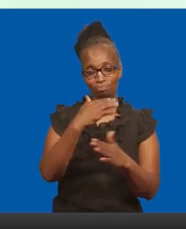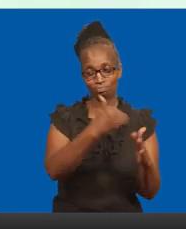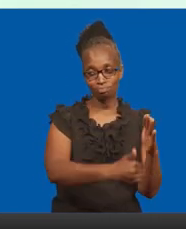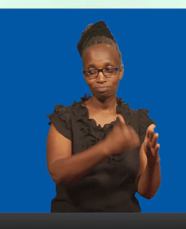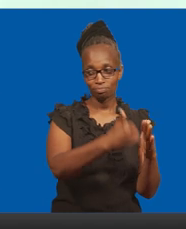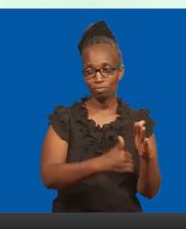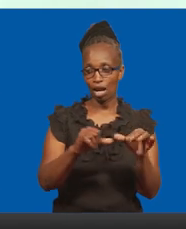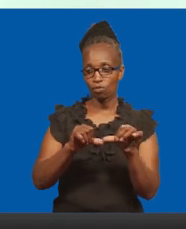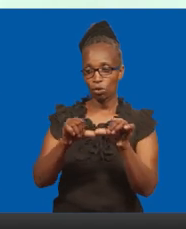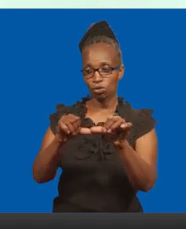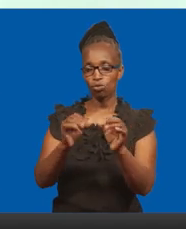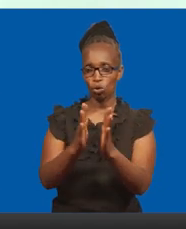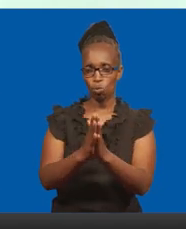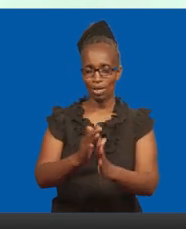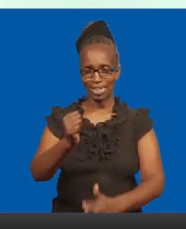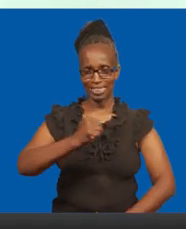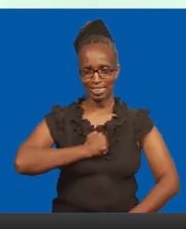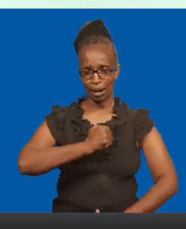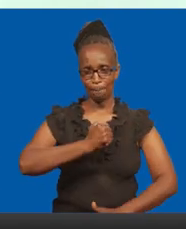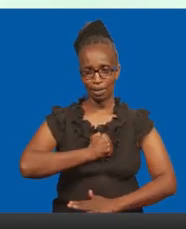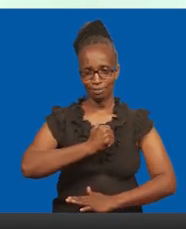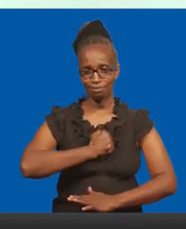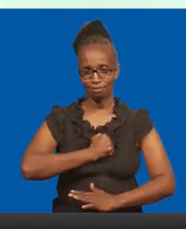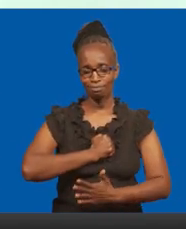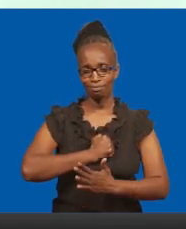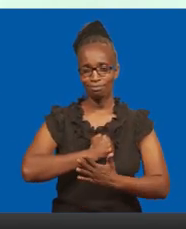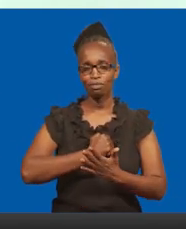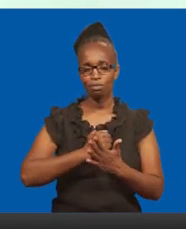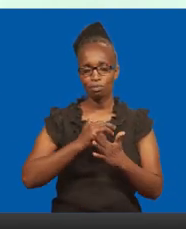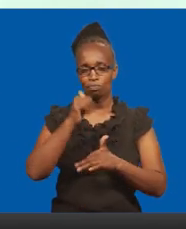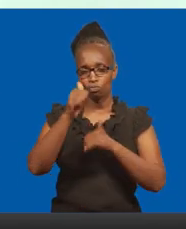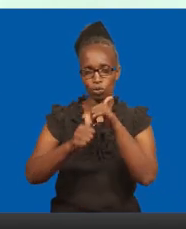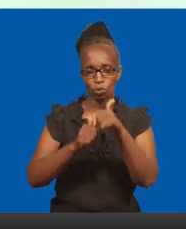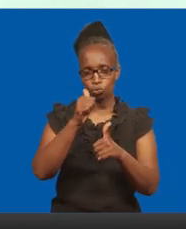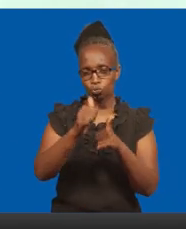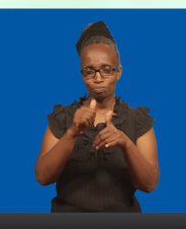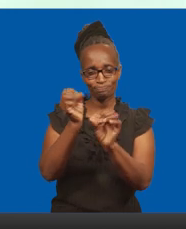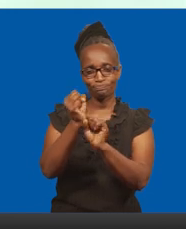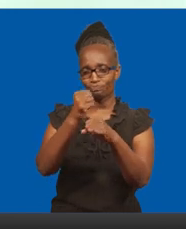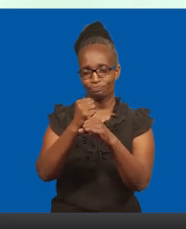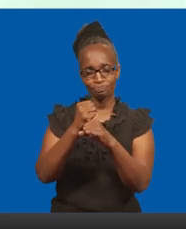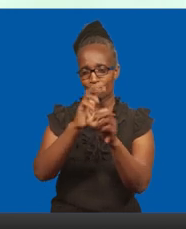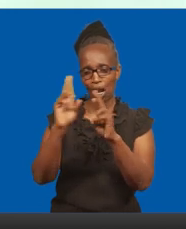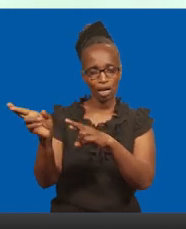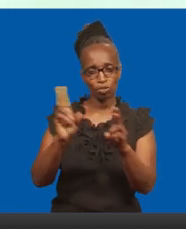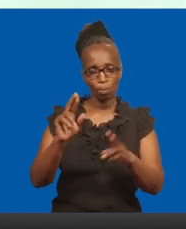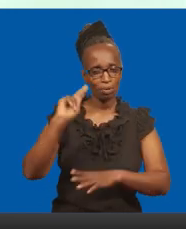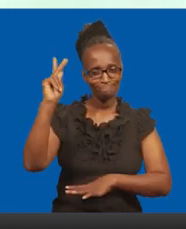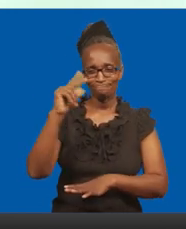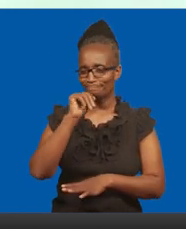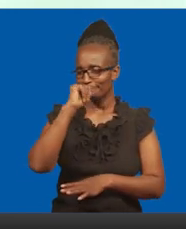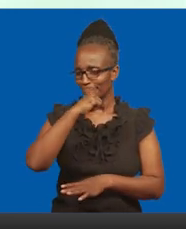continued with the chest thumping and hardline stance which is causing the ordinary mwananchi